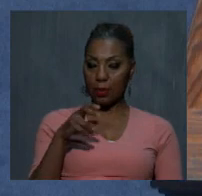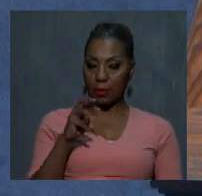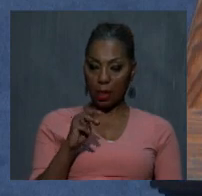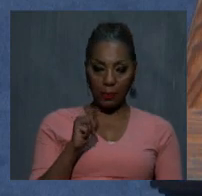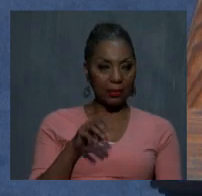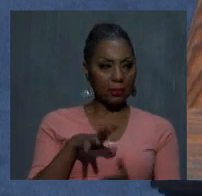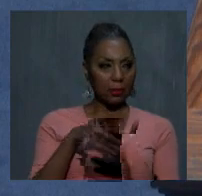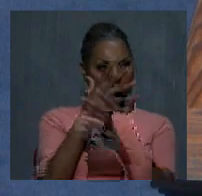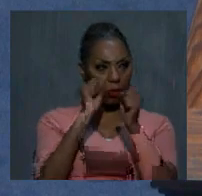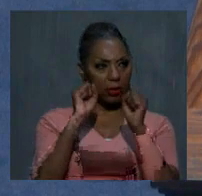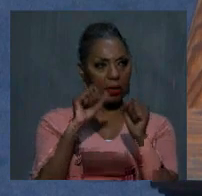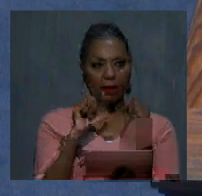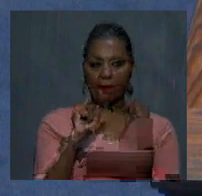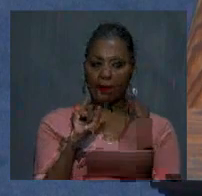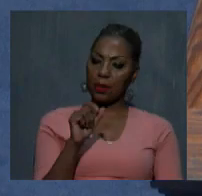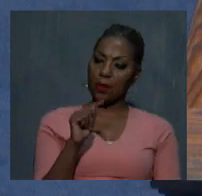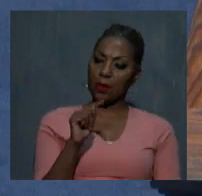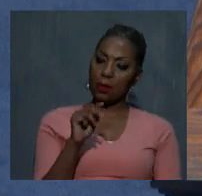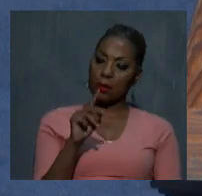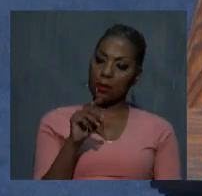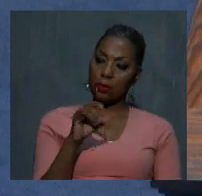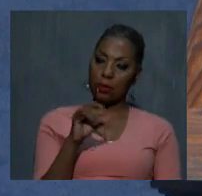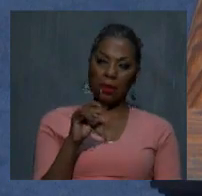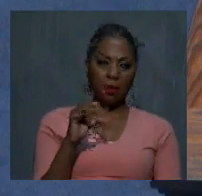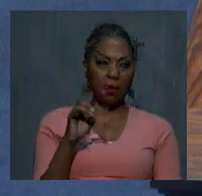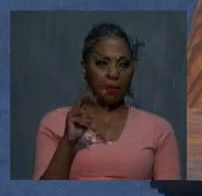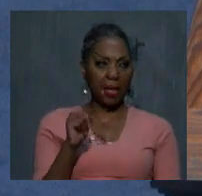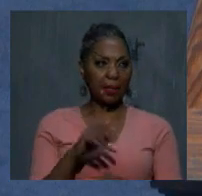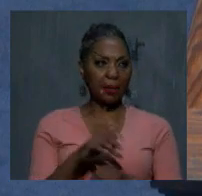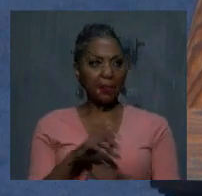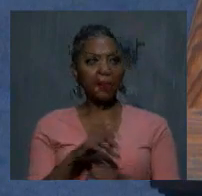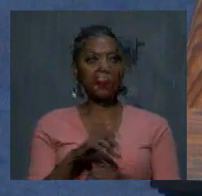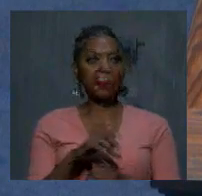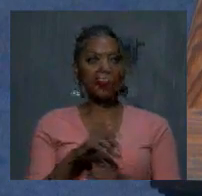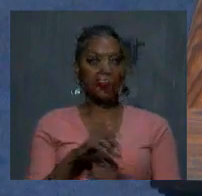zoning, CMA on